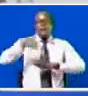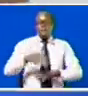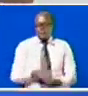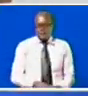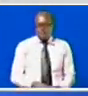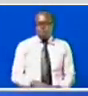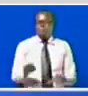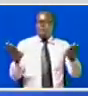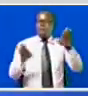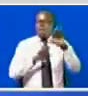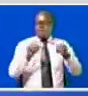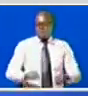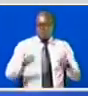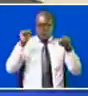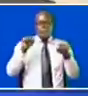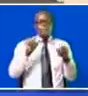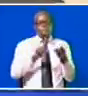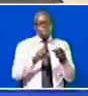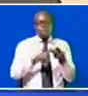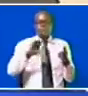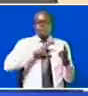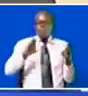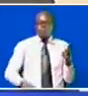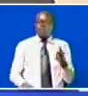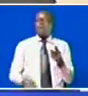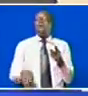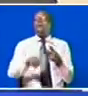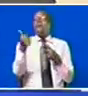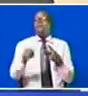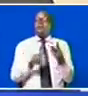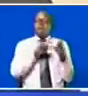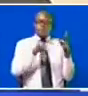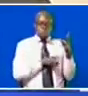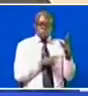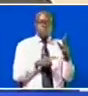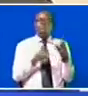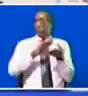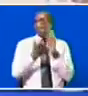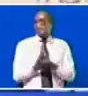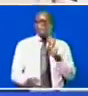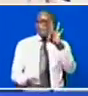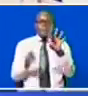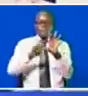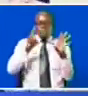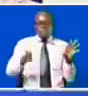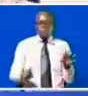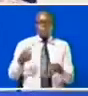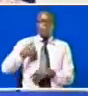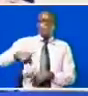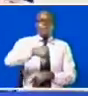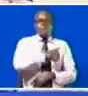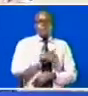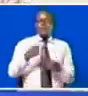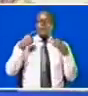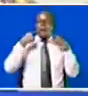IEBC Vice Chair Constance Maina and Commissioners Paul Kurgat and Margaret Mwachanya quit. We regret to announce